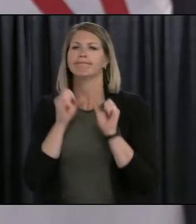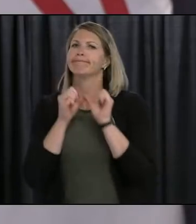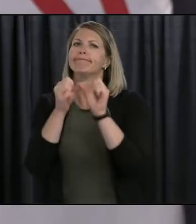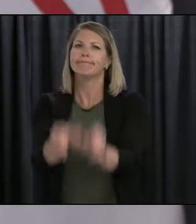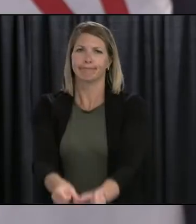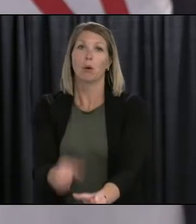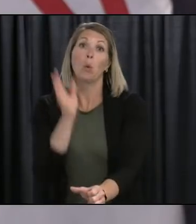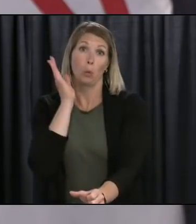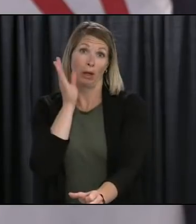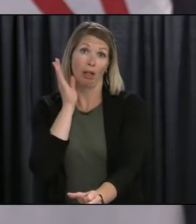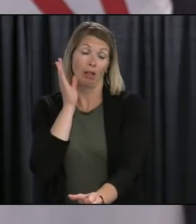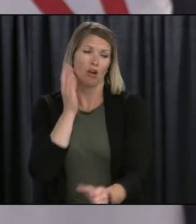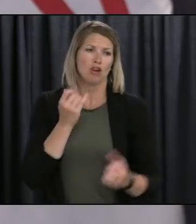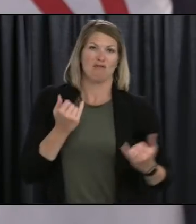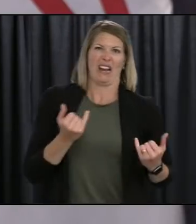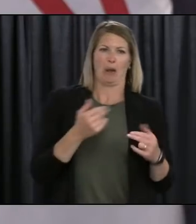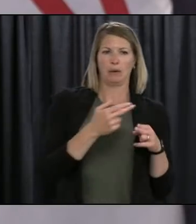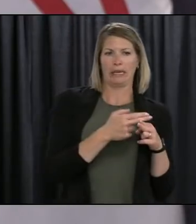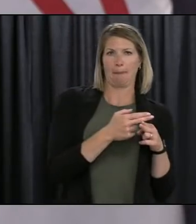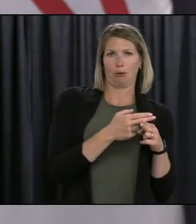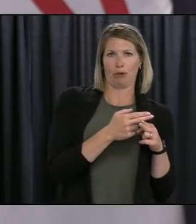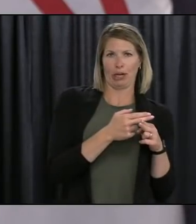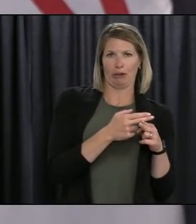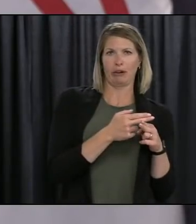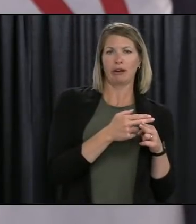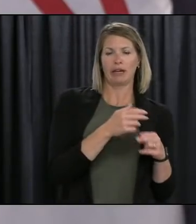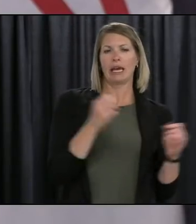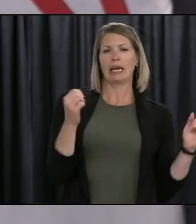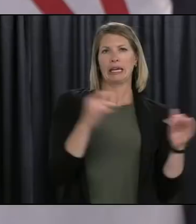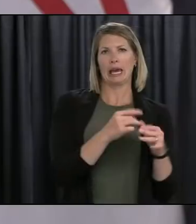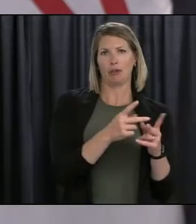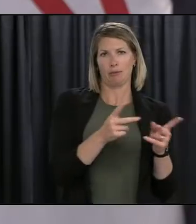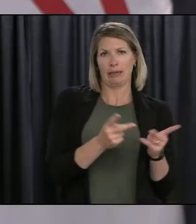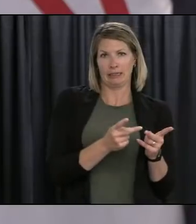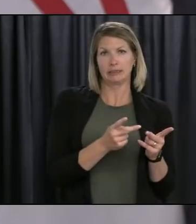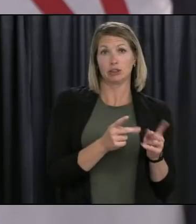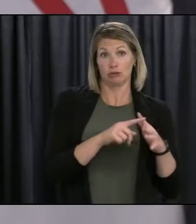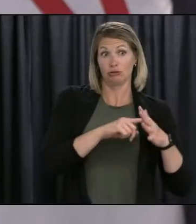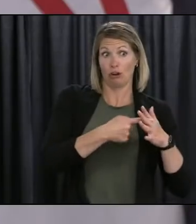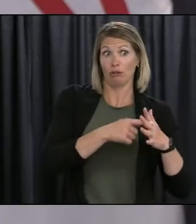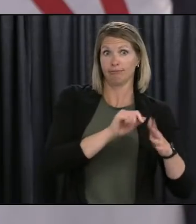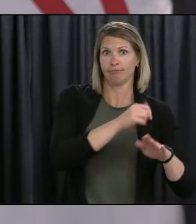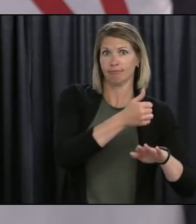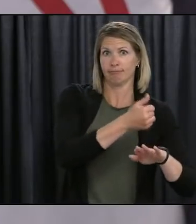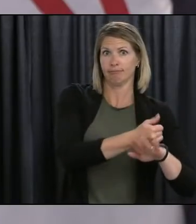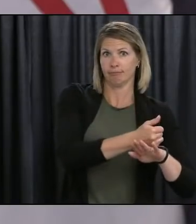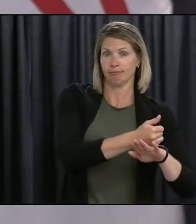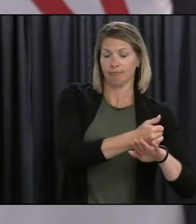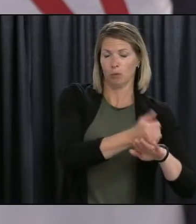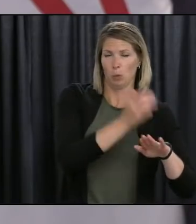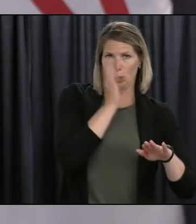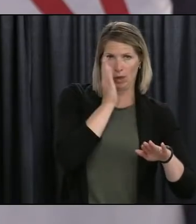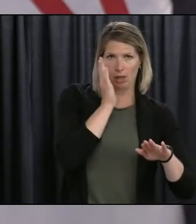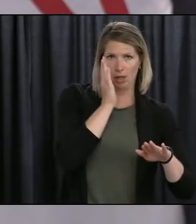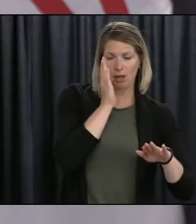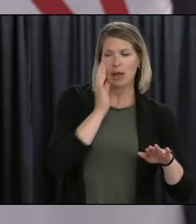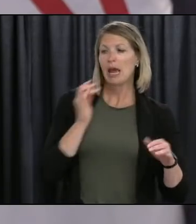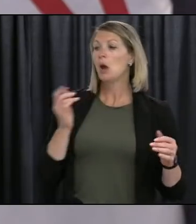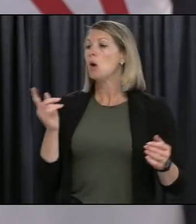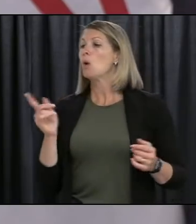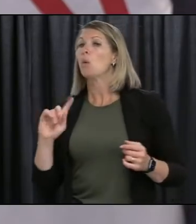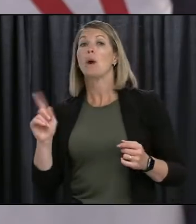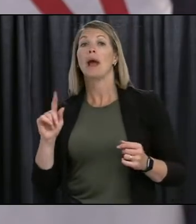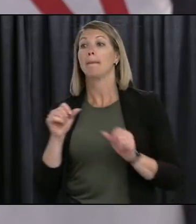low-barrier shelter. So we put in place the temporary one for September this year. The planning is in place for the design of a permanent